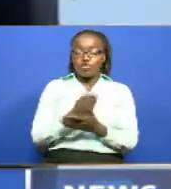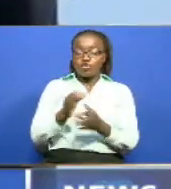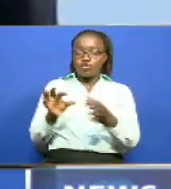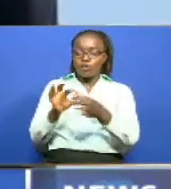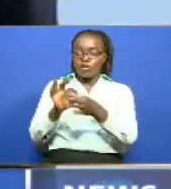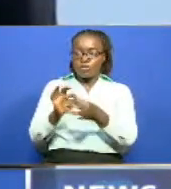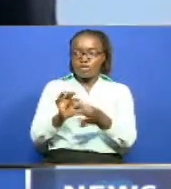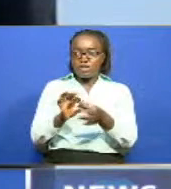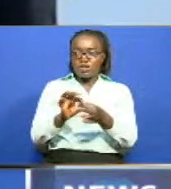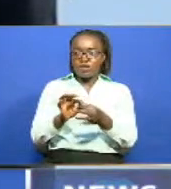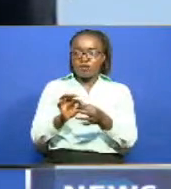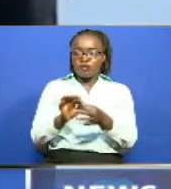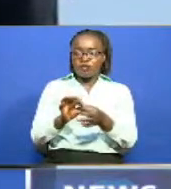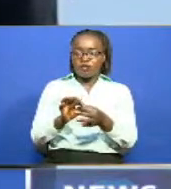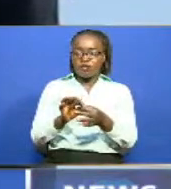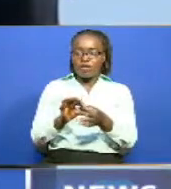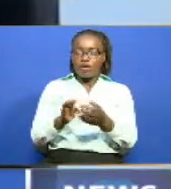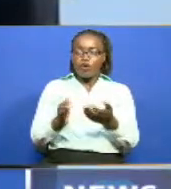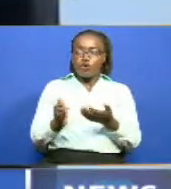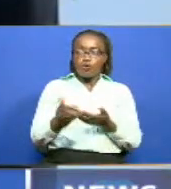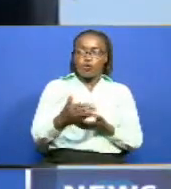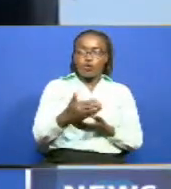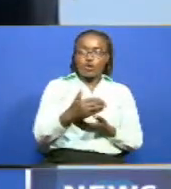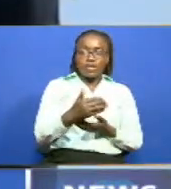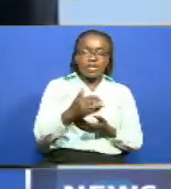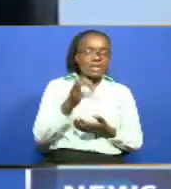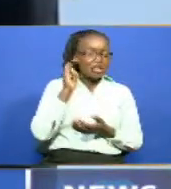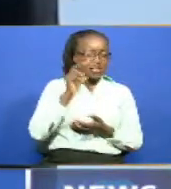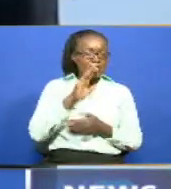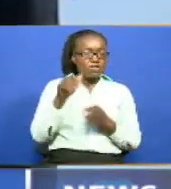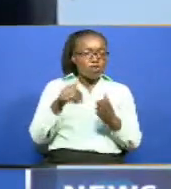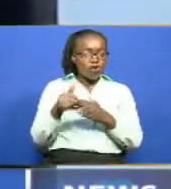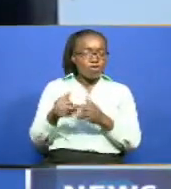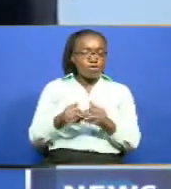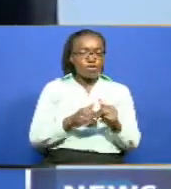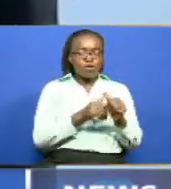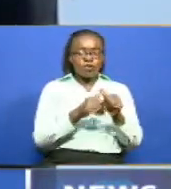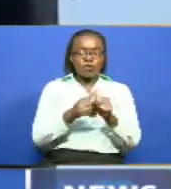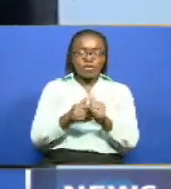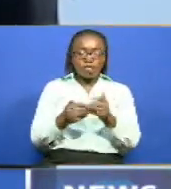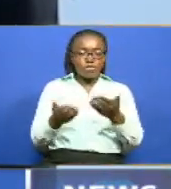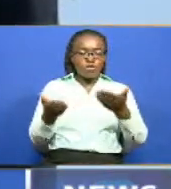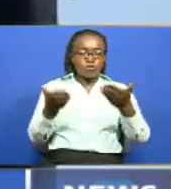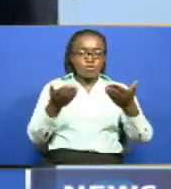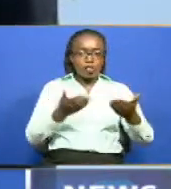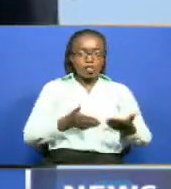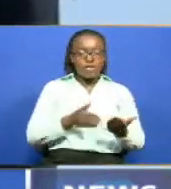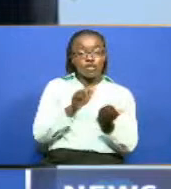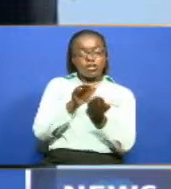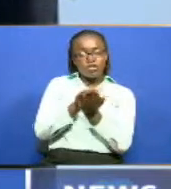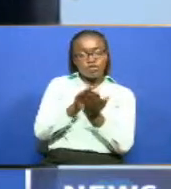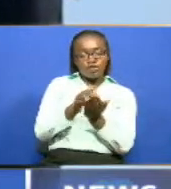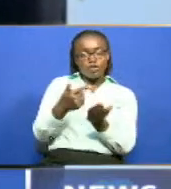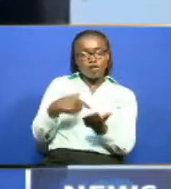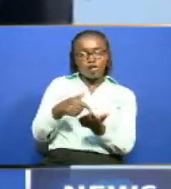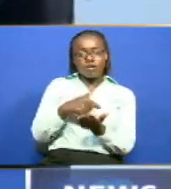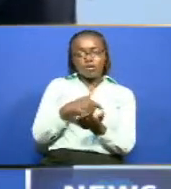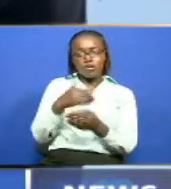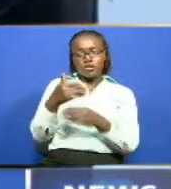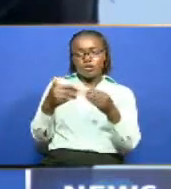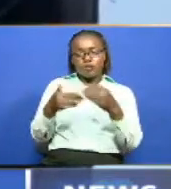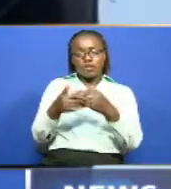cooperative tunakusanya mayai yao yote pamoja, tunayaleta kwa store yetu ile tumejenga